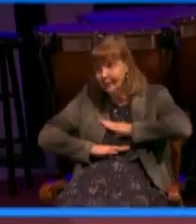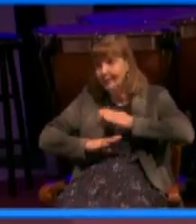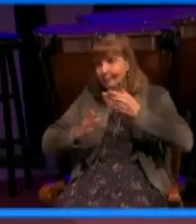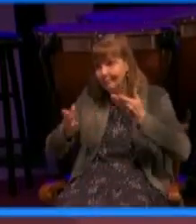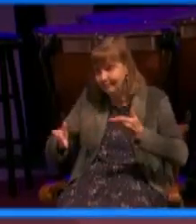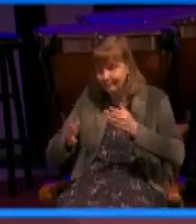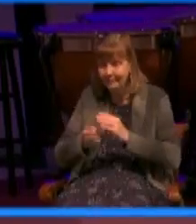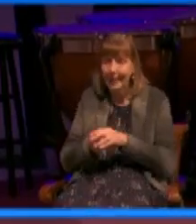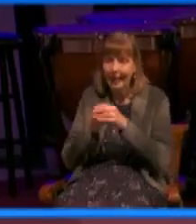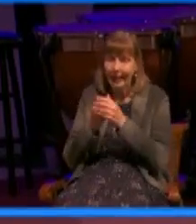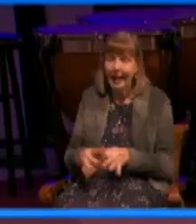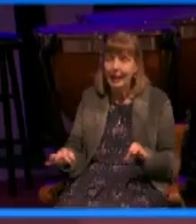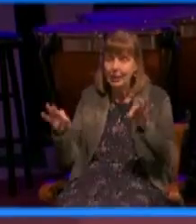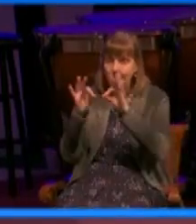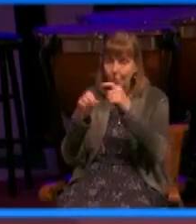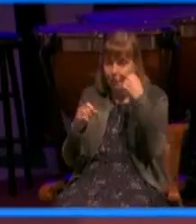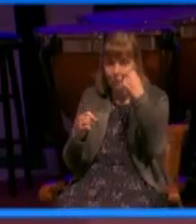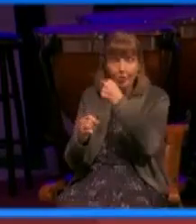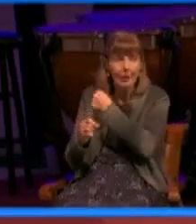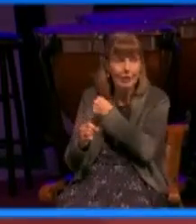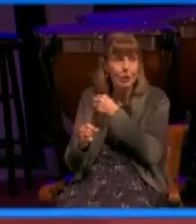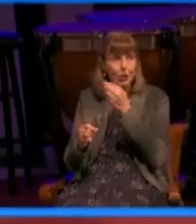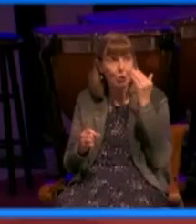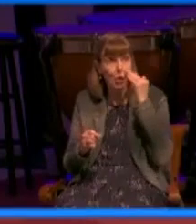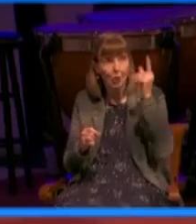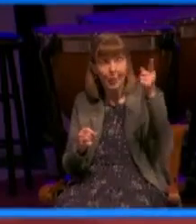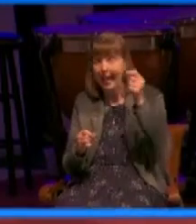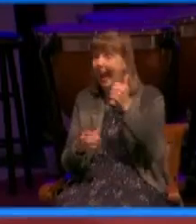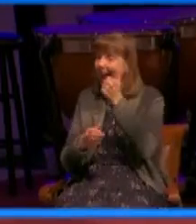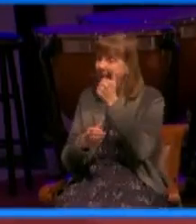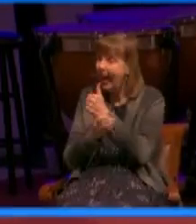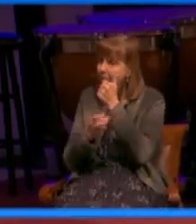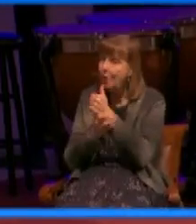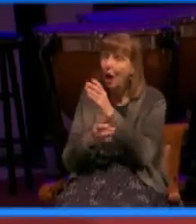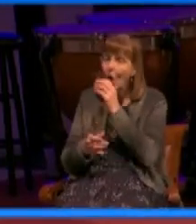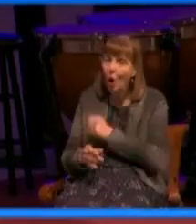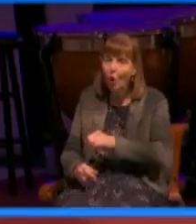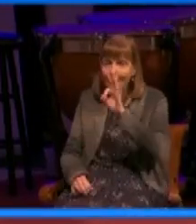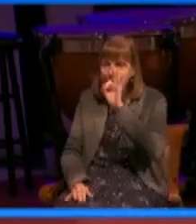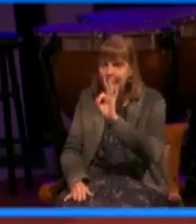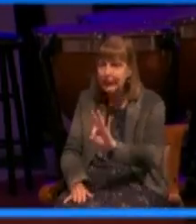us to hear. When Abraham was 99 years